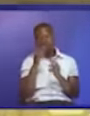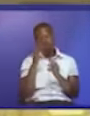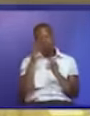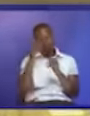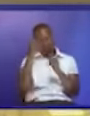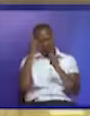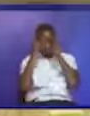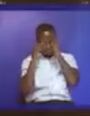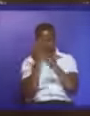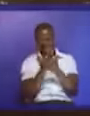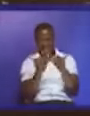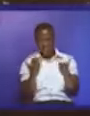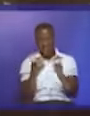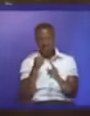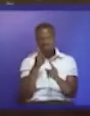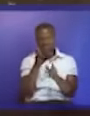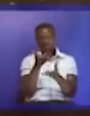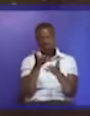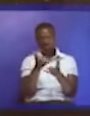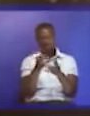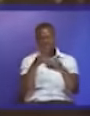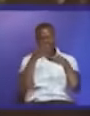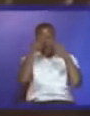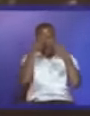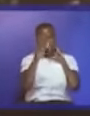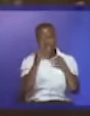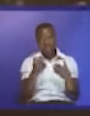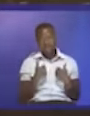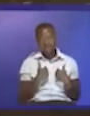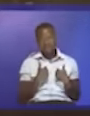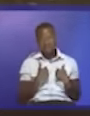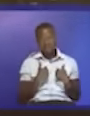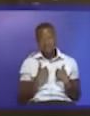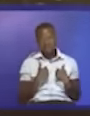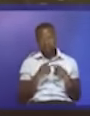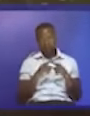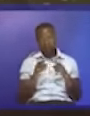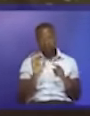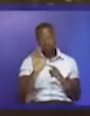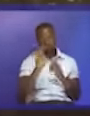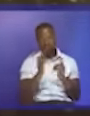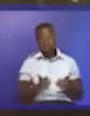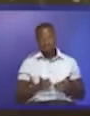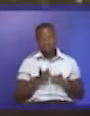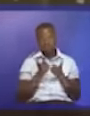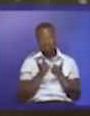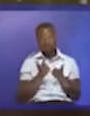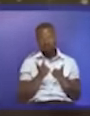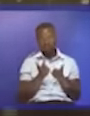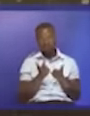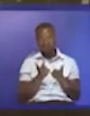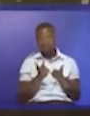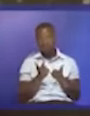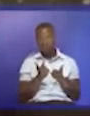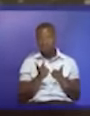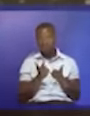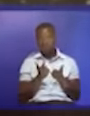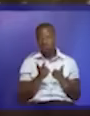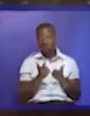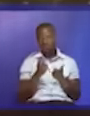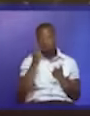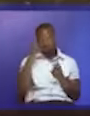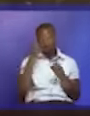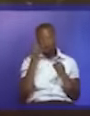you once made that decision, but your life has gone haywire for many reasons and you